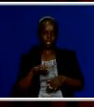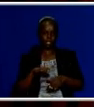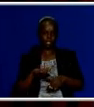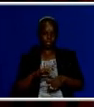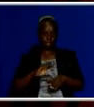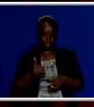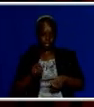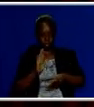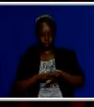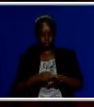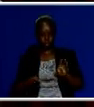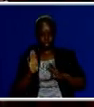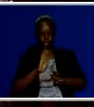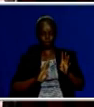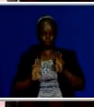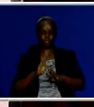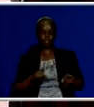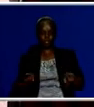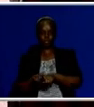The other good habit is also